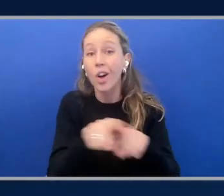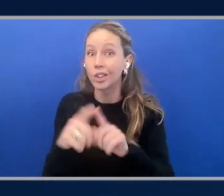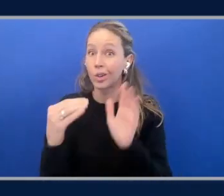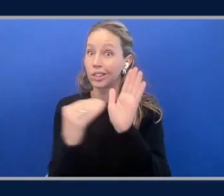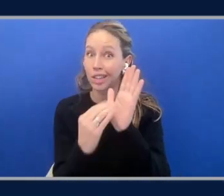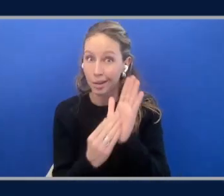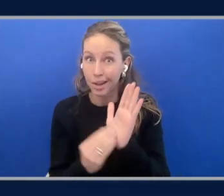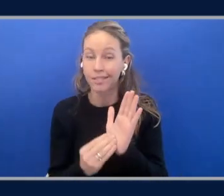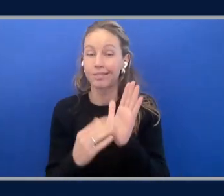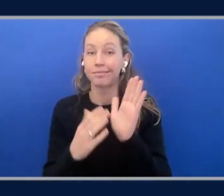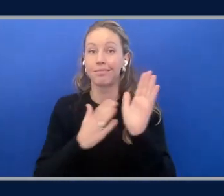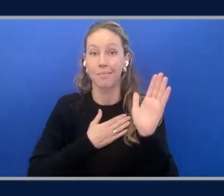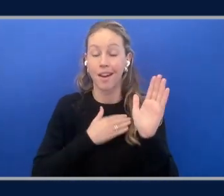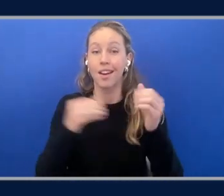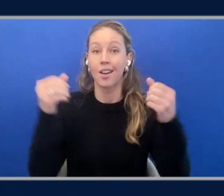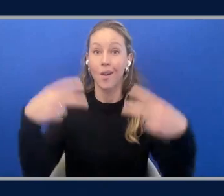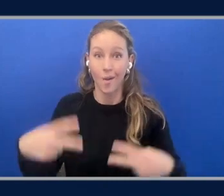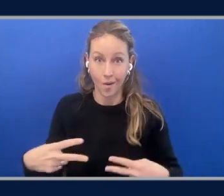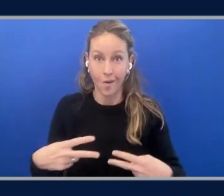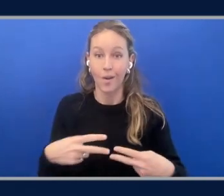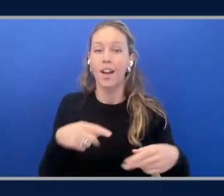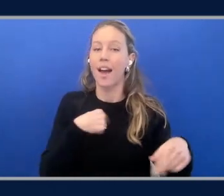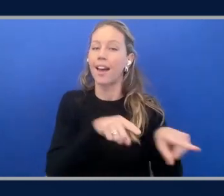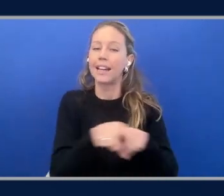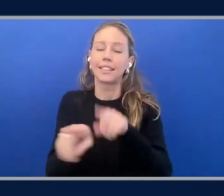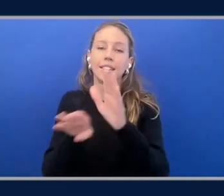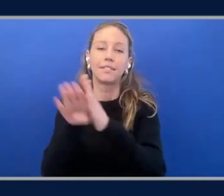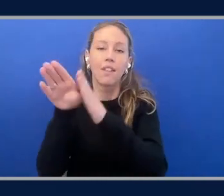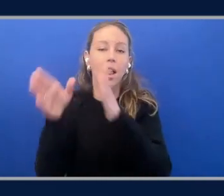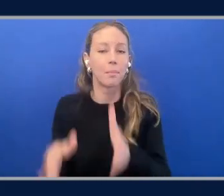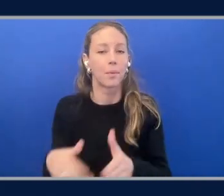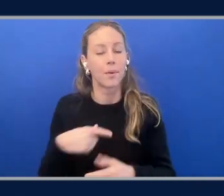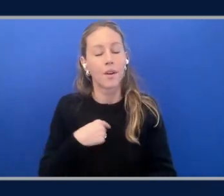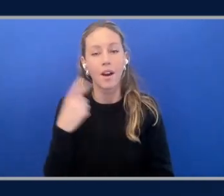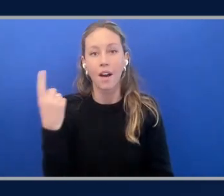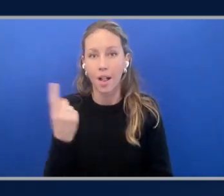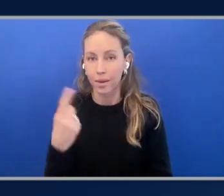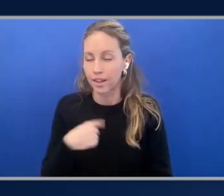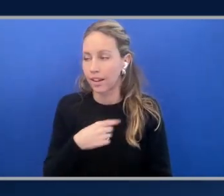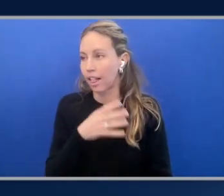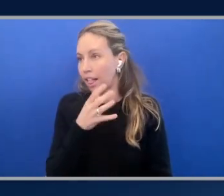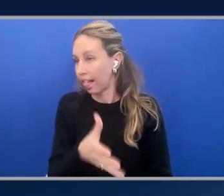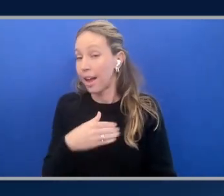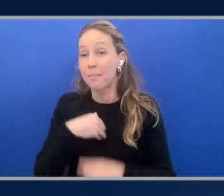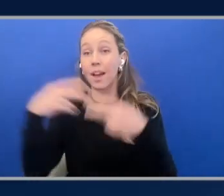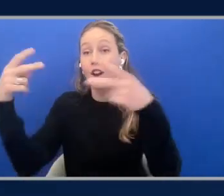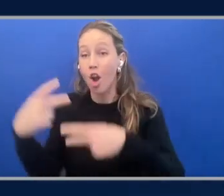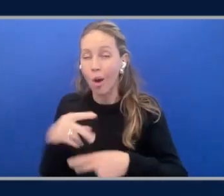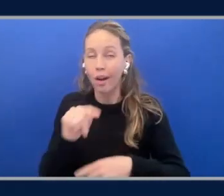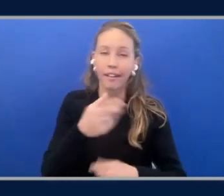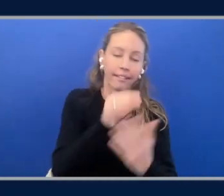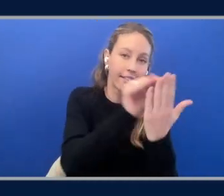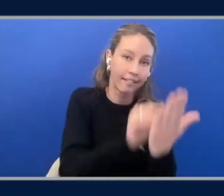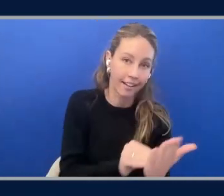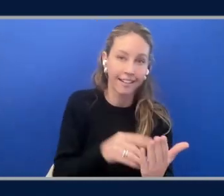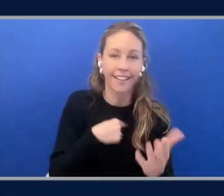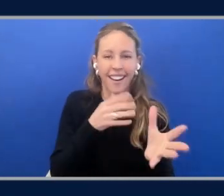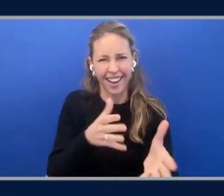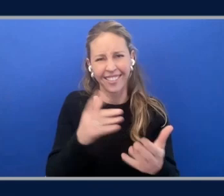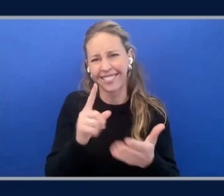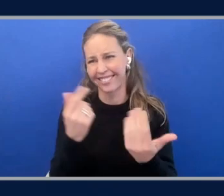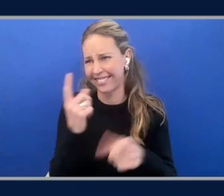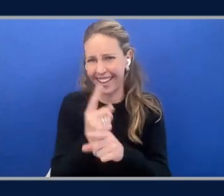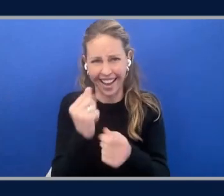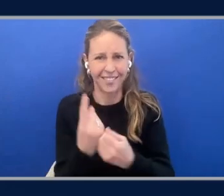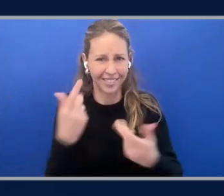code. I as a developer have always hated documenting. Like, I mean, who hasn't? Right? Yeah, I used